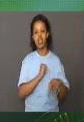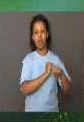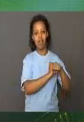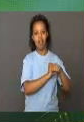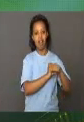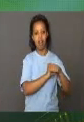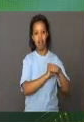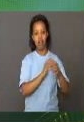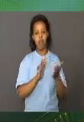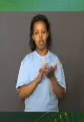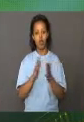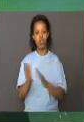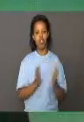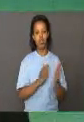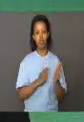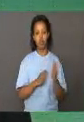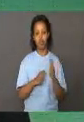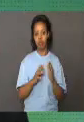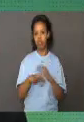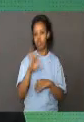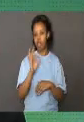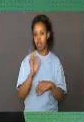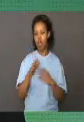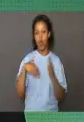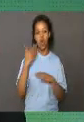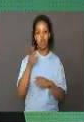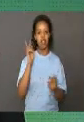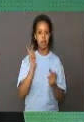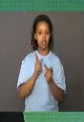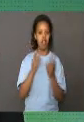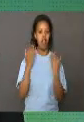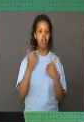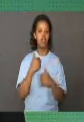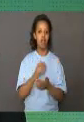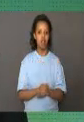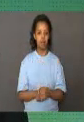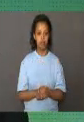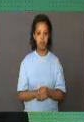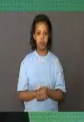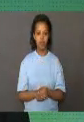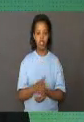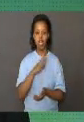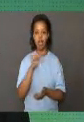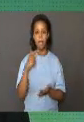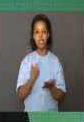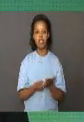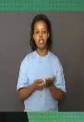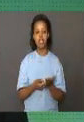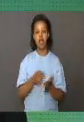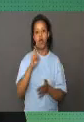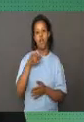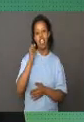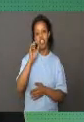day provide immunity. How do you think immunity against HIV